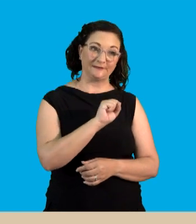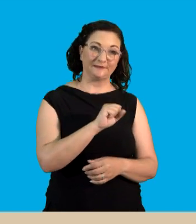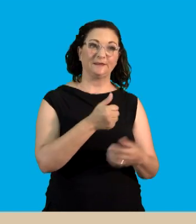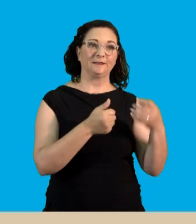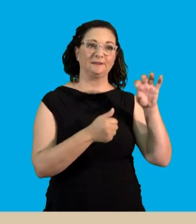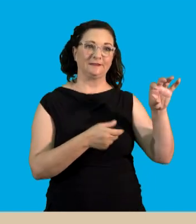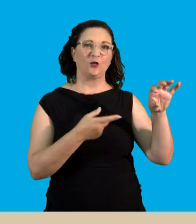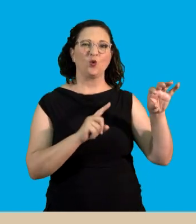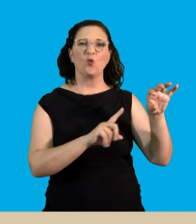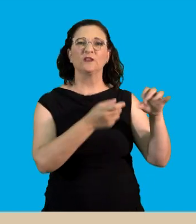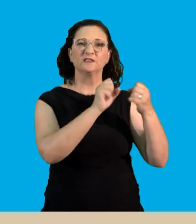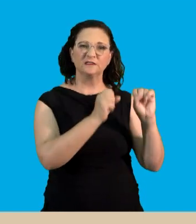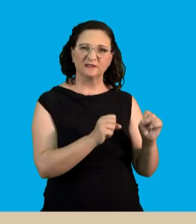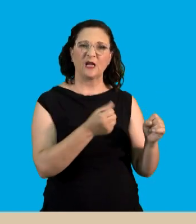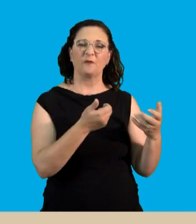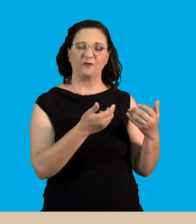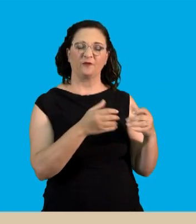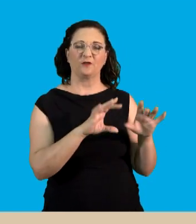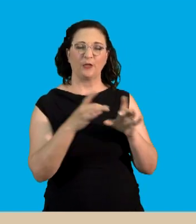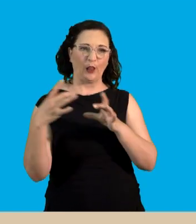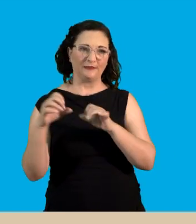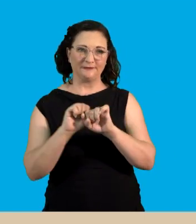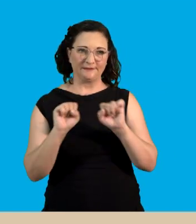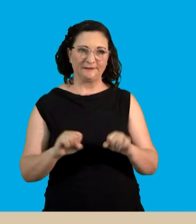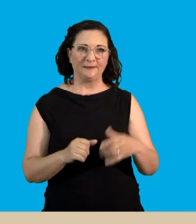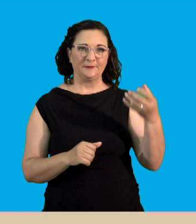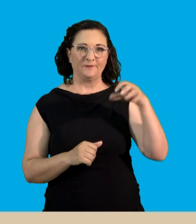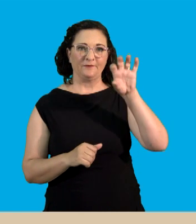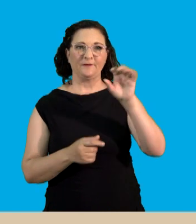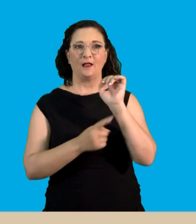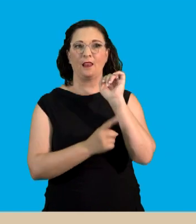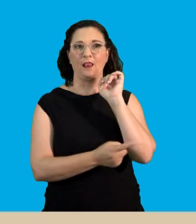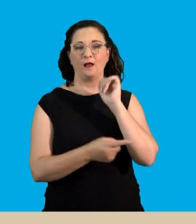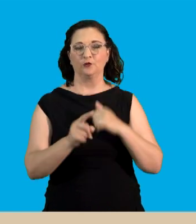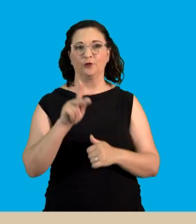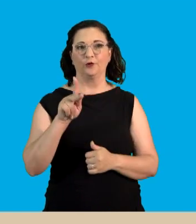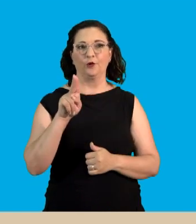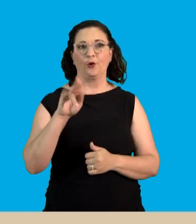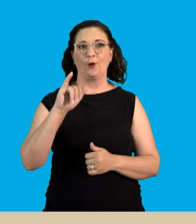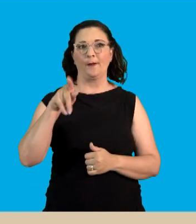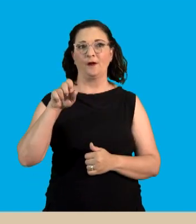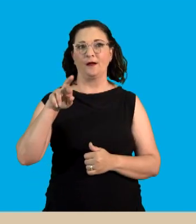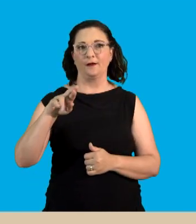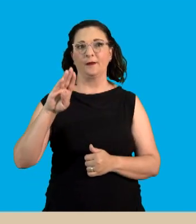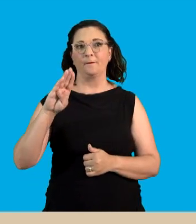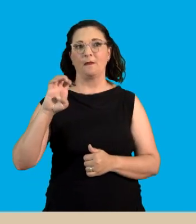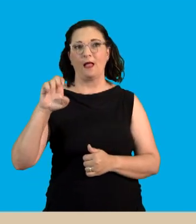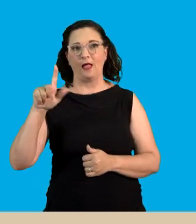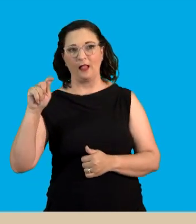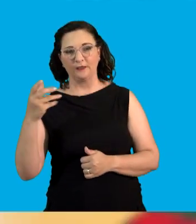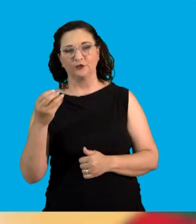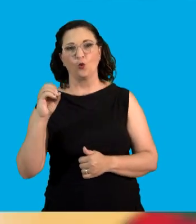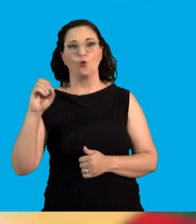shape of the solar system. And lastly, the Kuiper belt and Oort cloud.